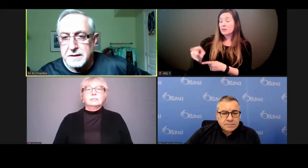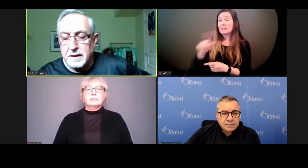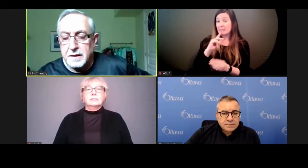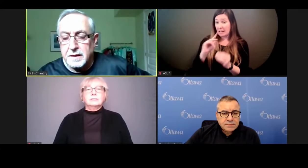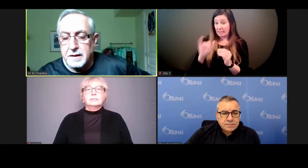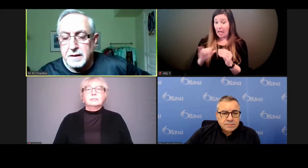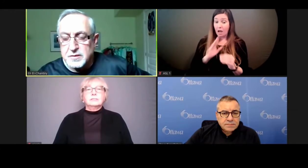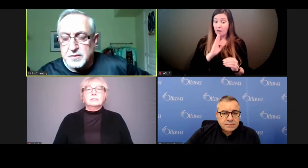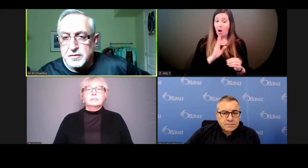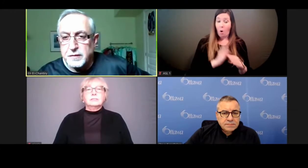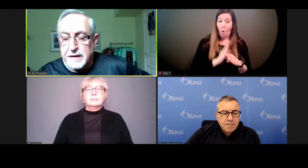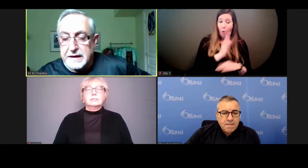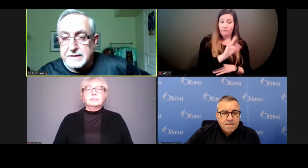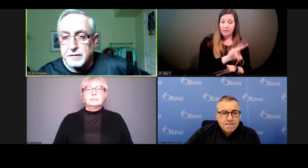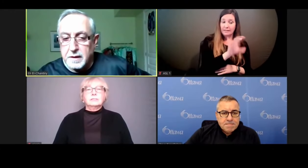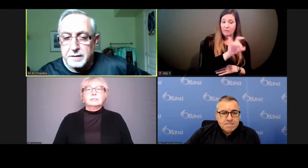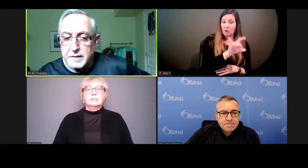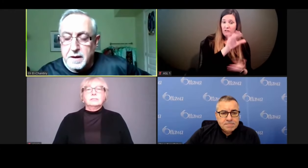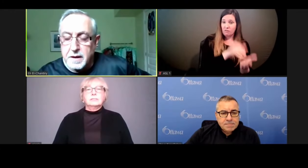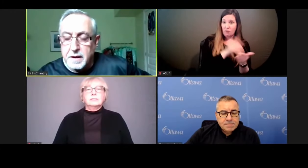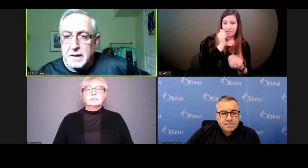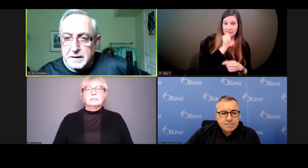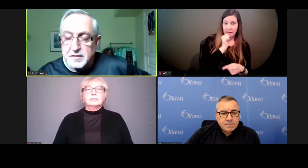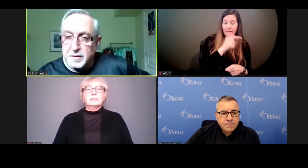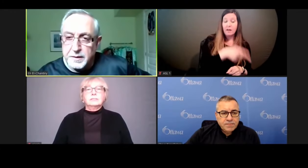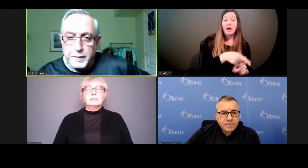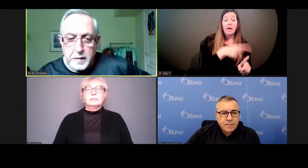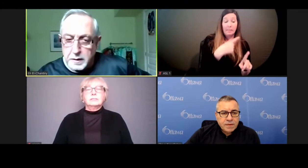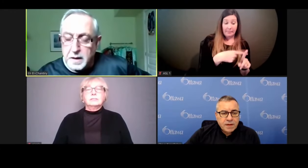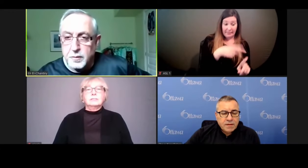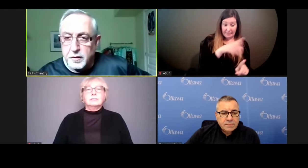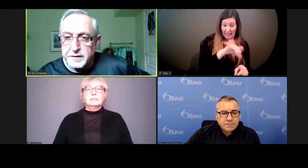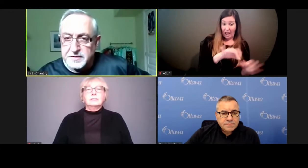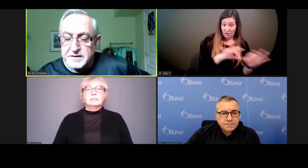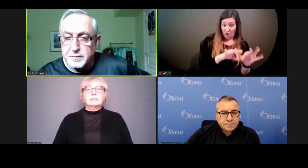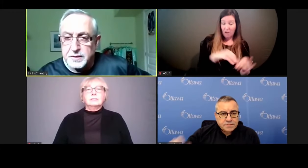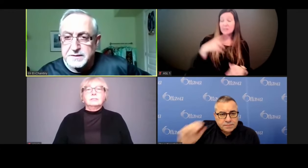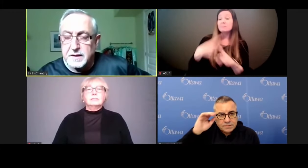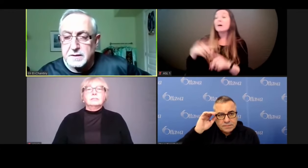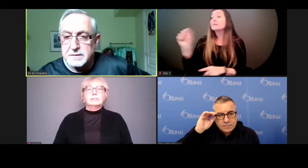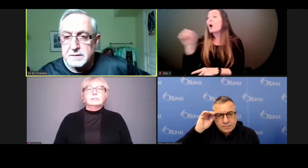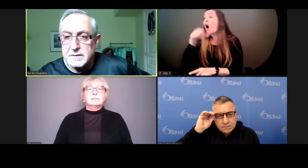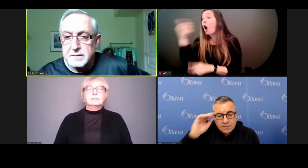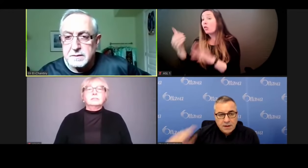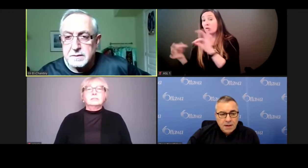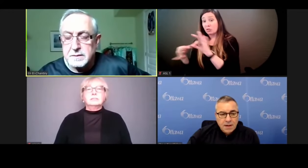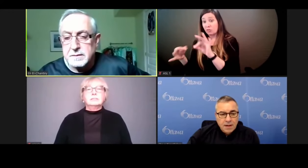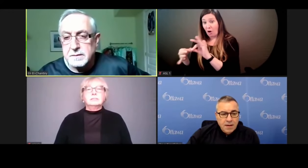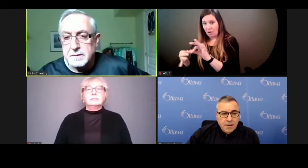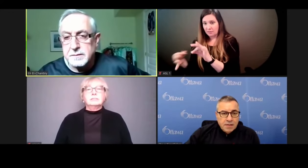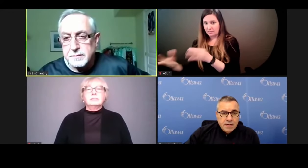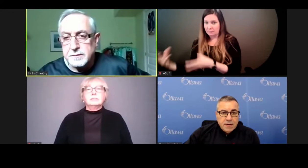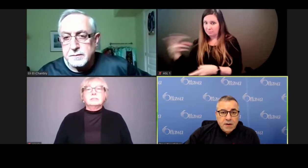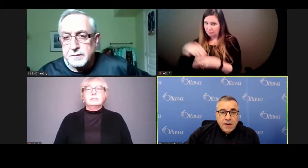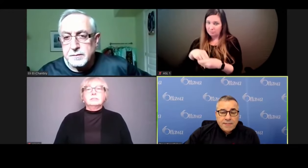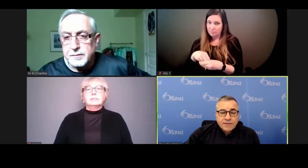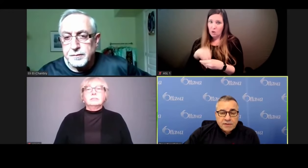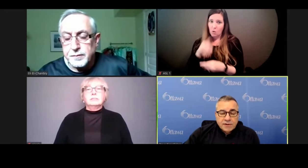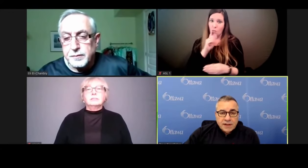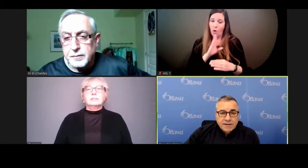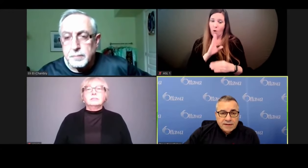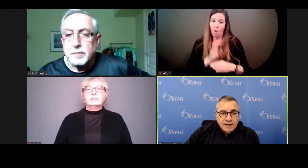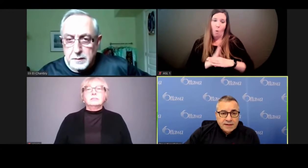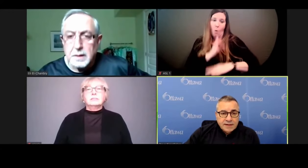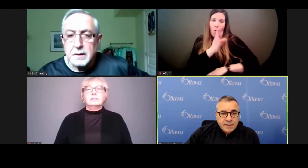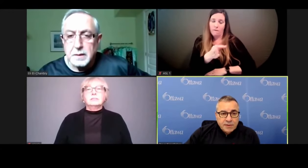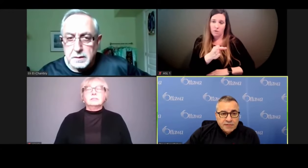$700,000 or $800,000 a day. Because once you factor the other costs, it's going to be a lot more than just the police cost. Oh, absolutely.